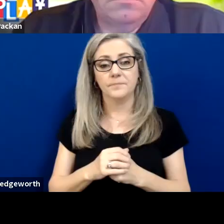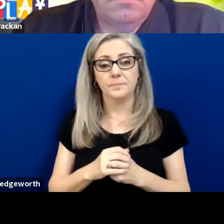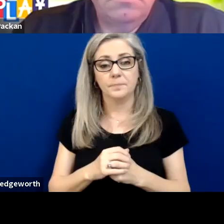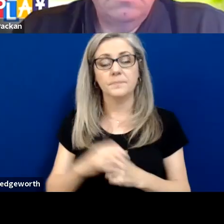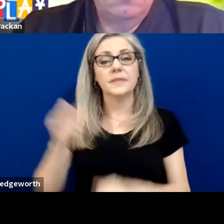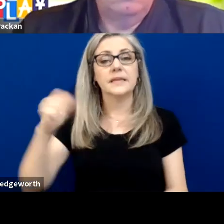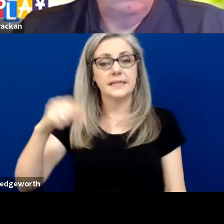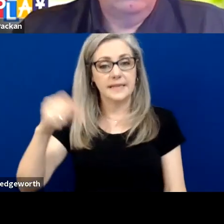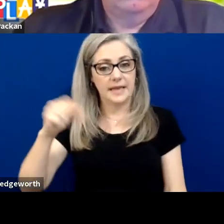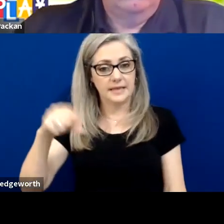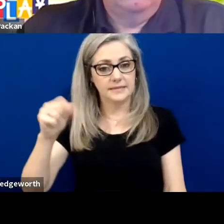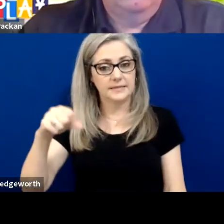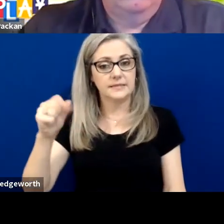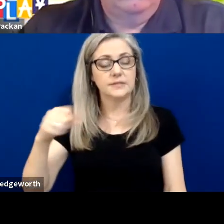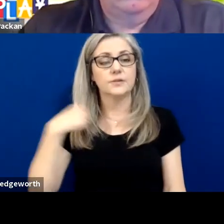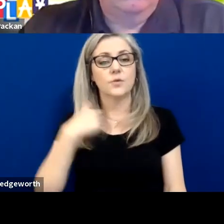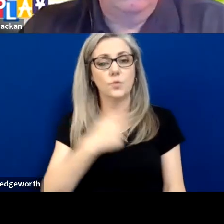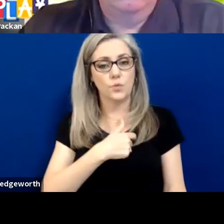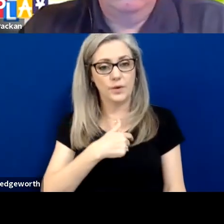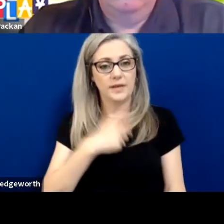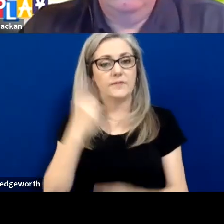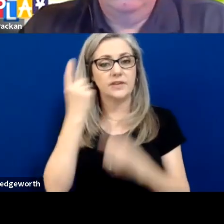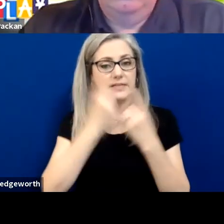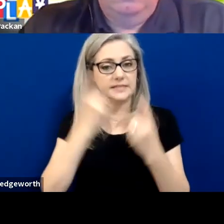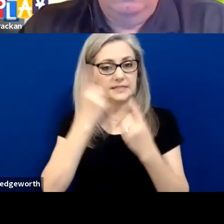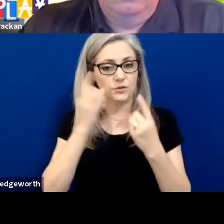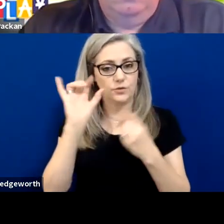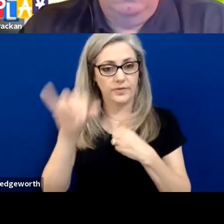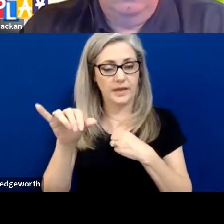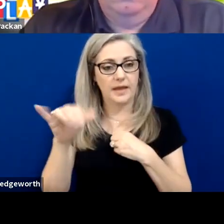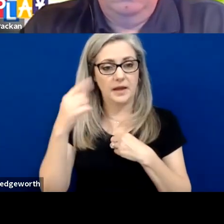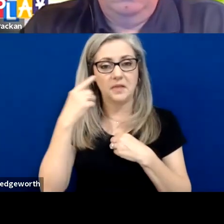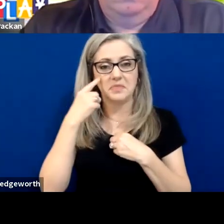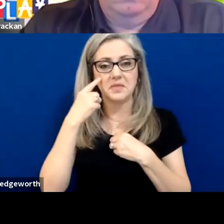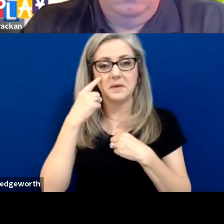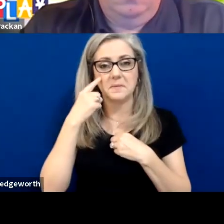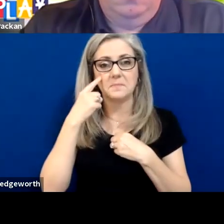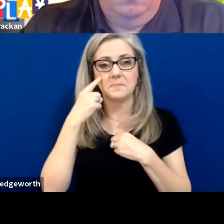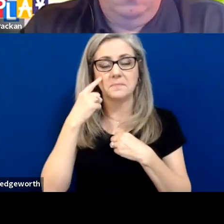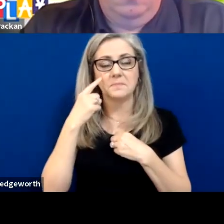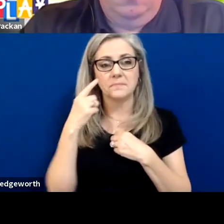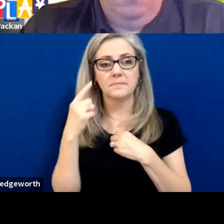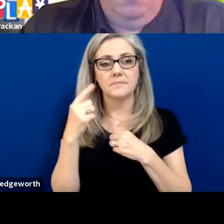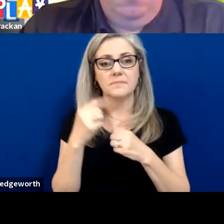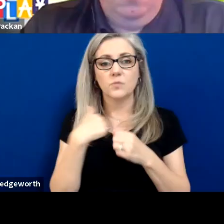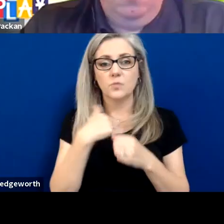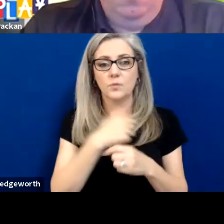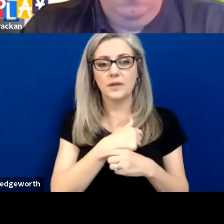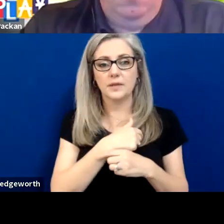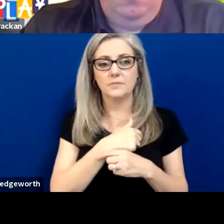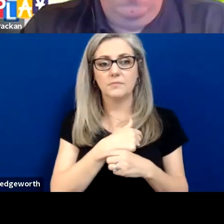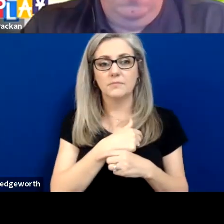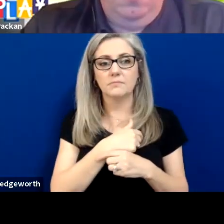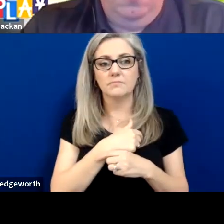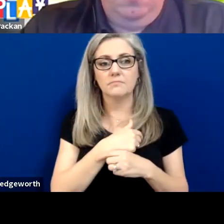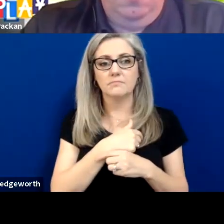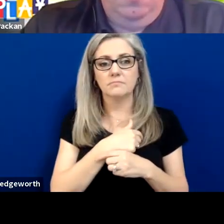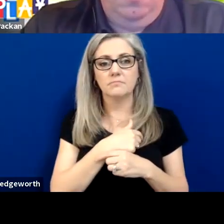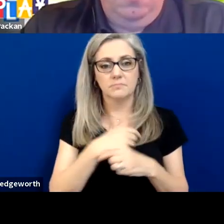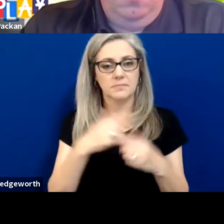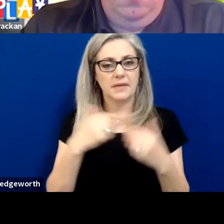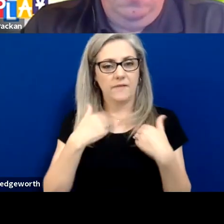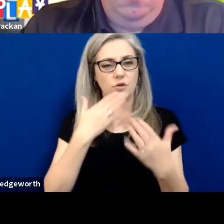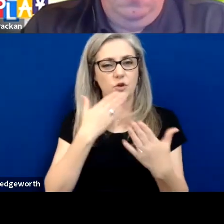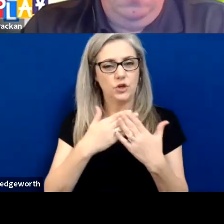Yes, that is something that we've considered, and I think we have a pretty good template for